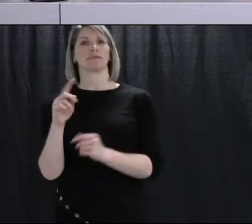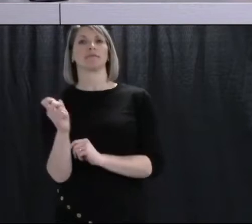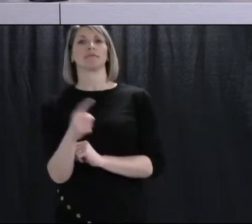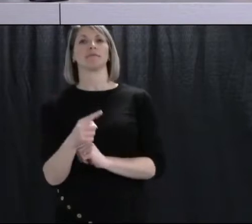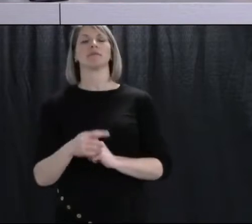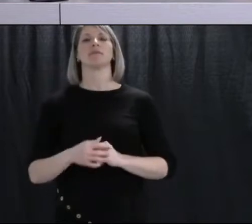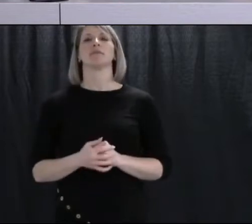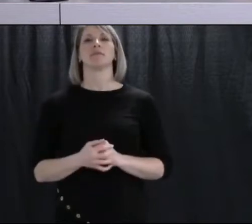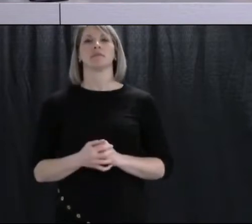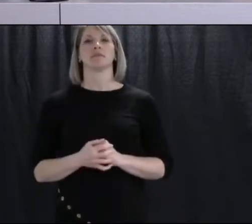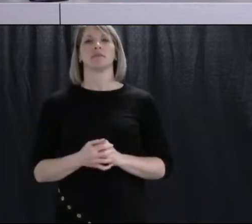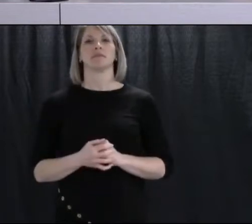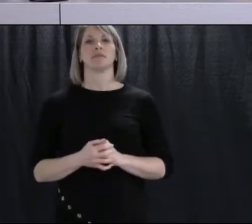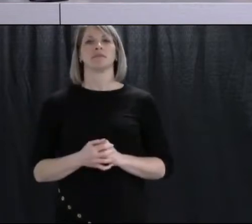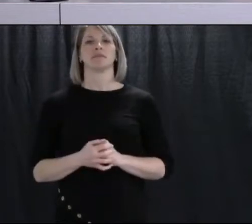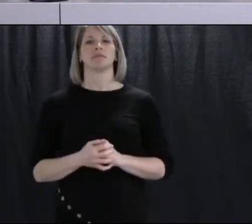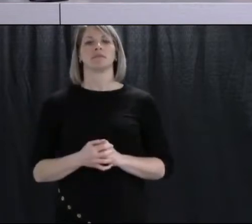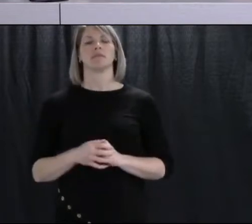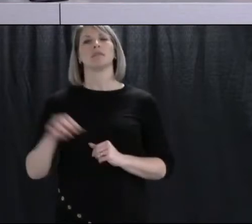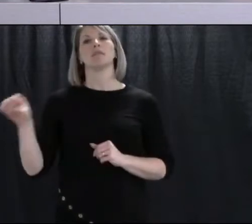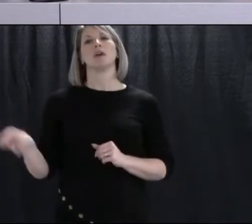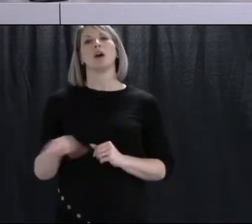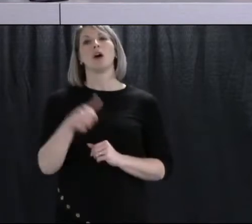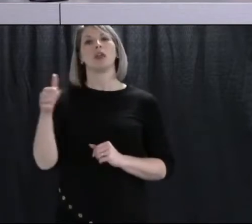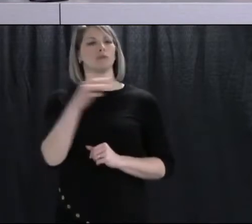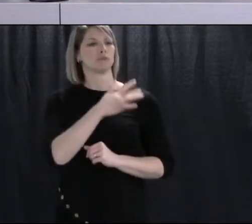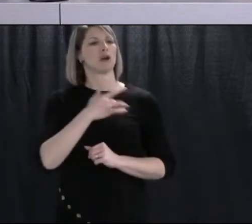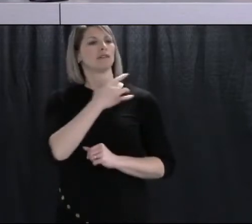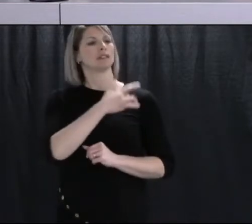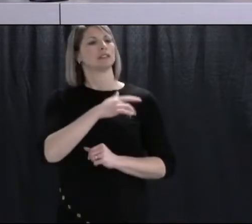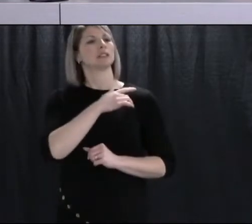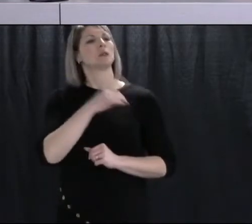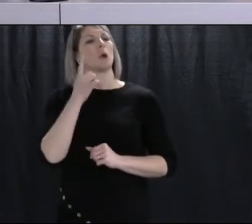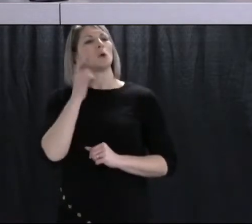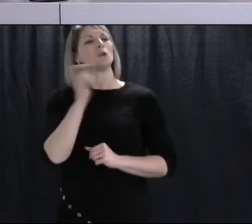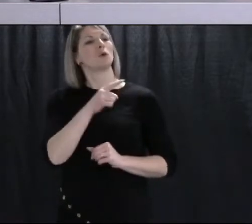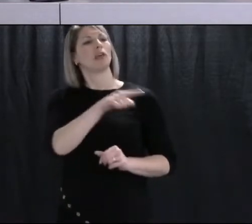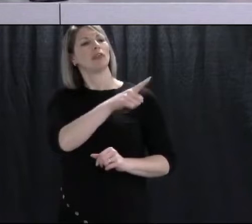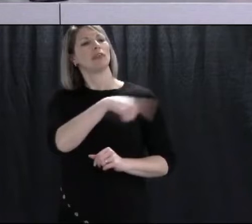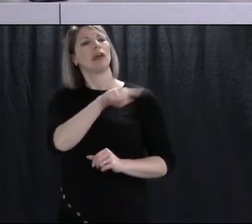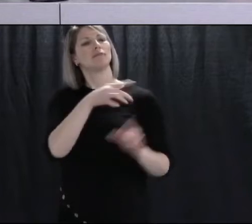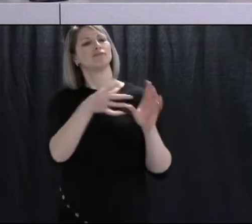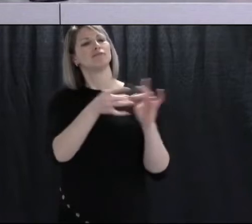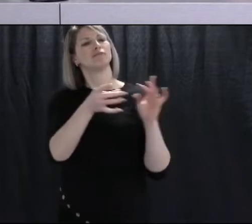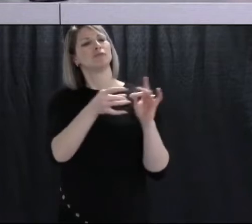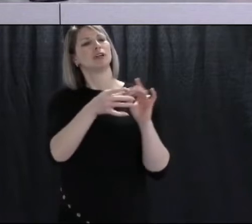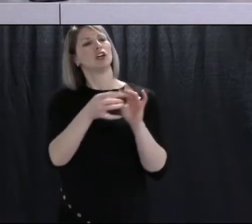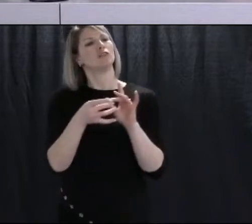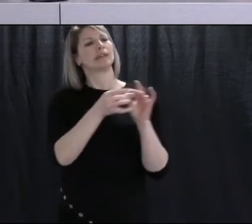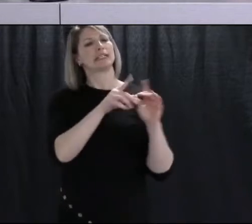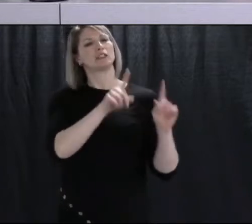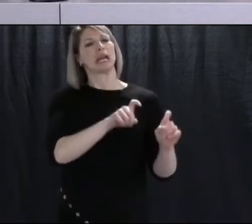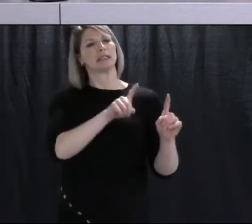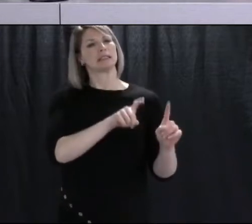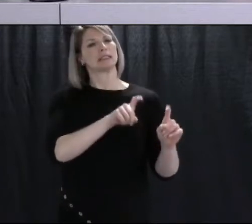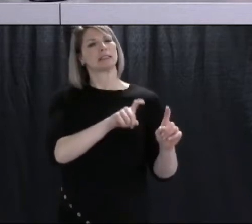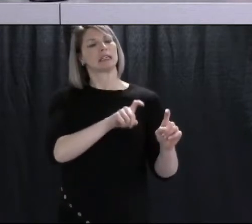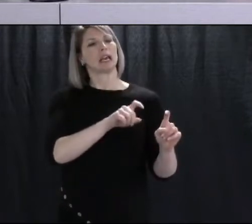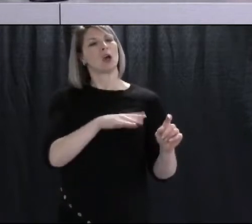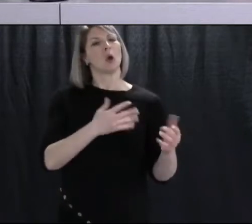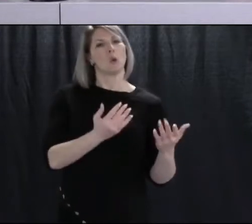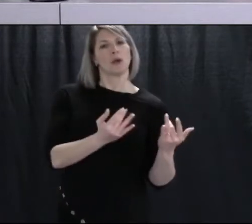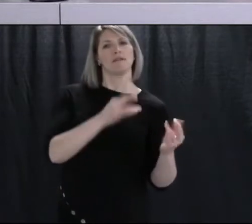other provinces have talked about the number of tests that they've done, where they're still waiting for the results to come in.